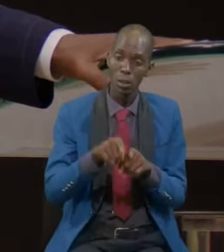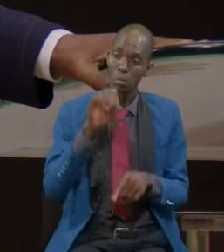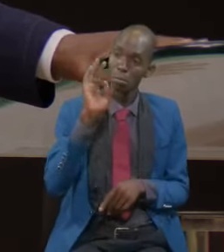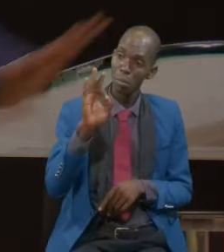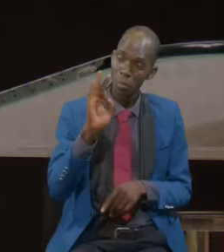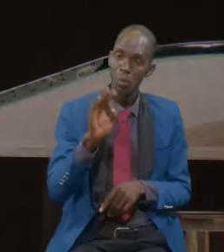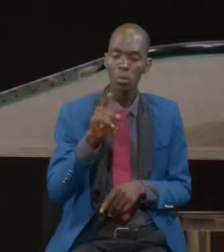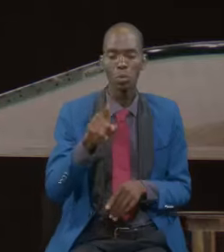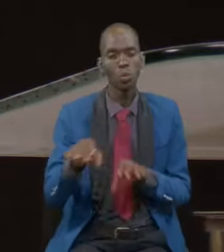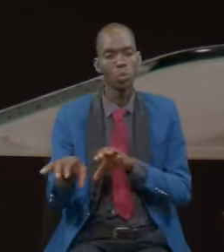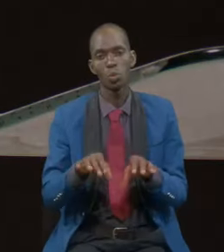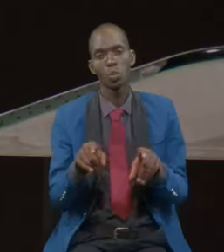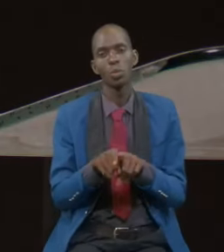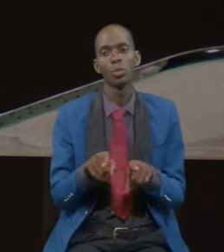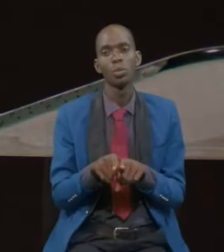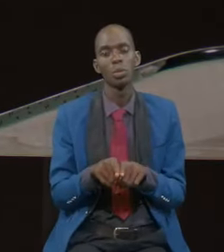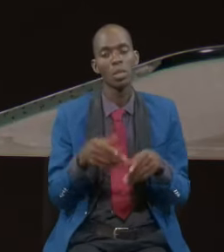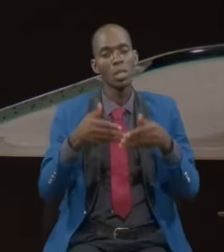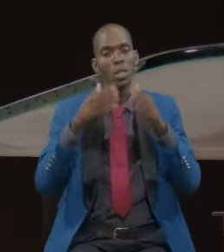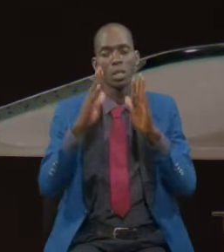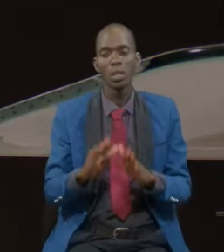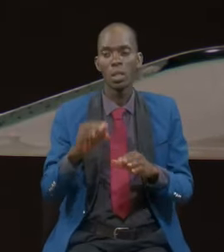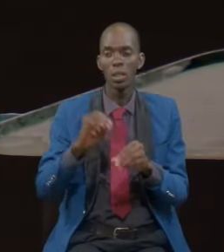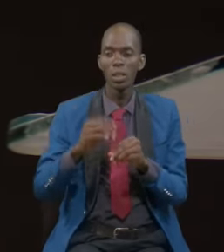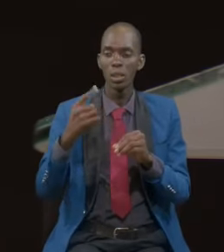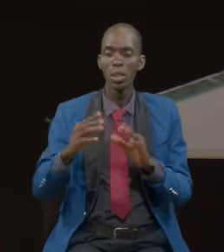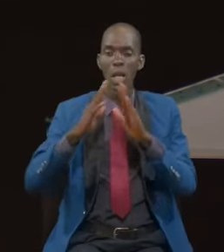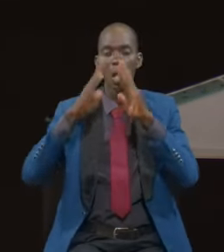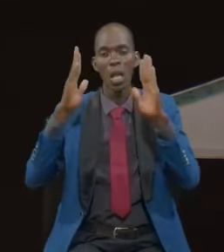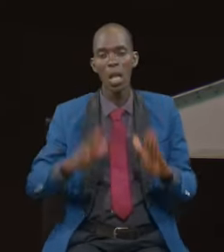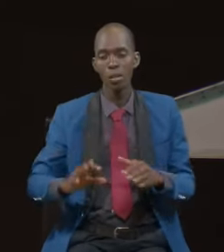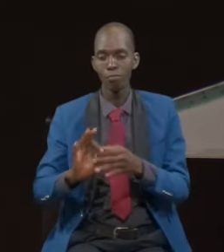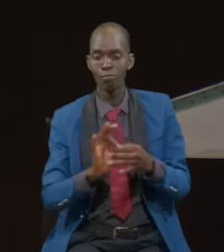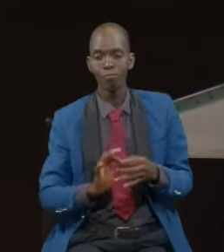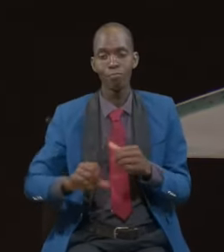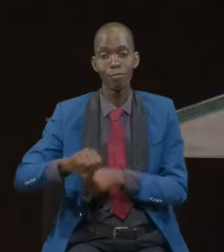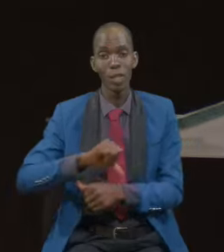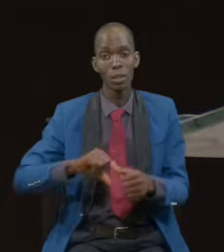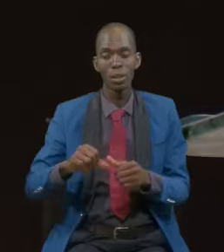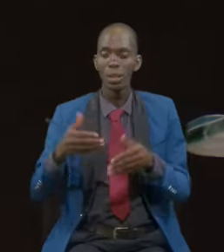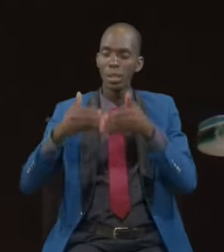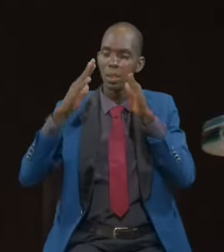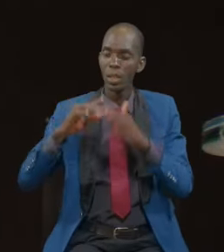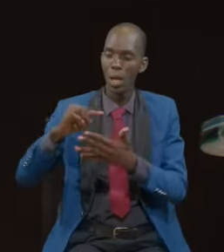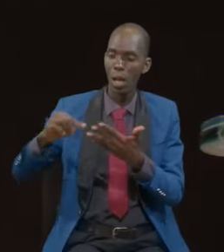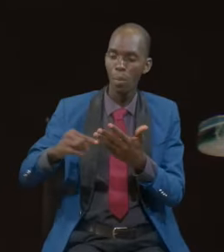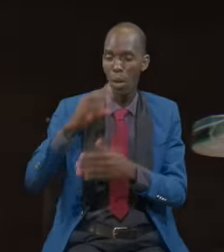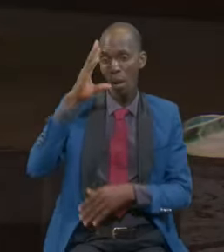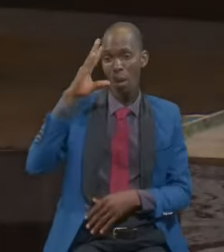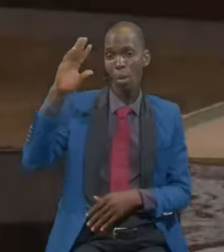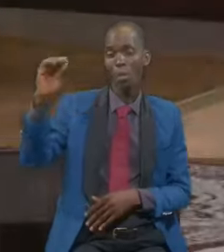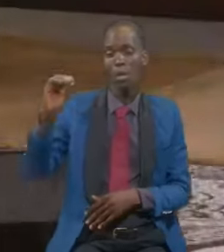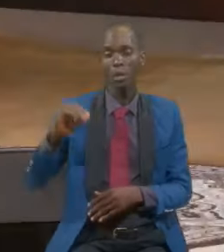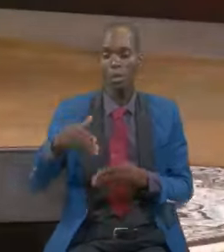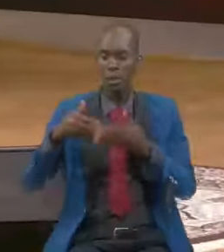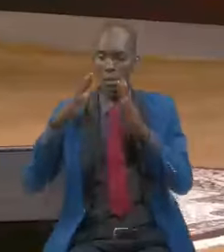so do. Leaders in the house fellowship, and leaders among men, leaders